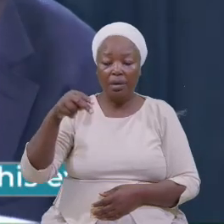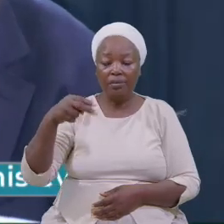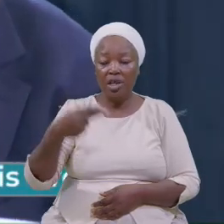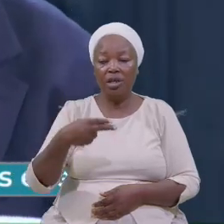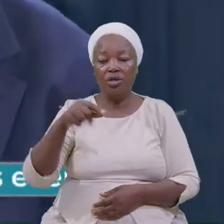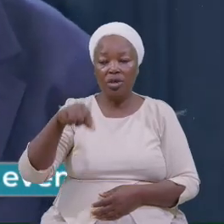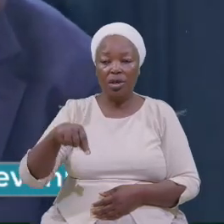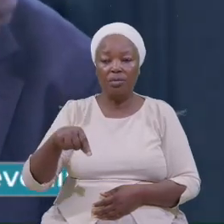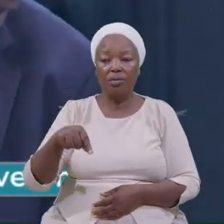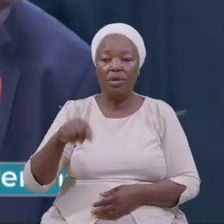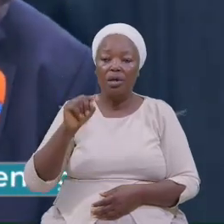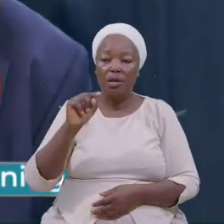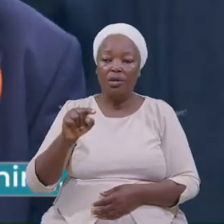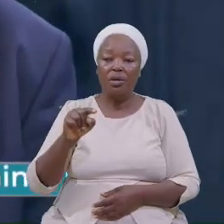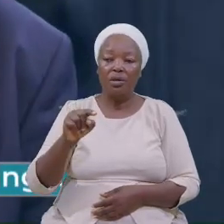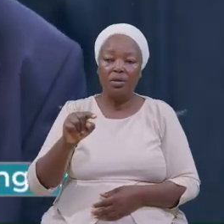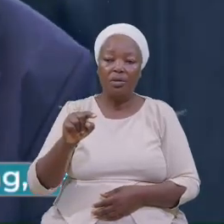gckhq.org/connect.